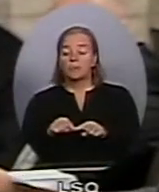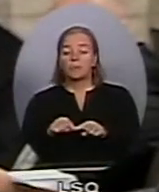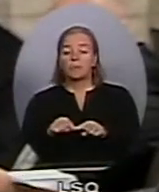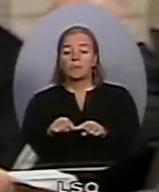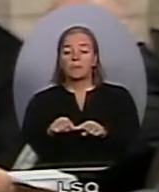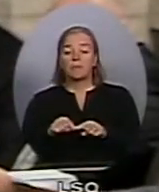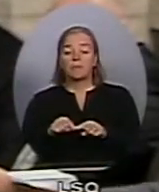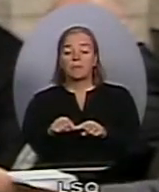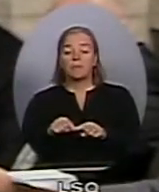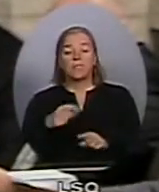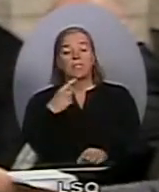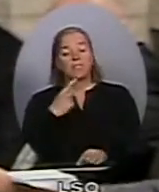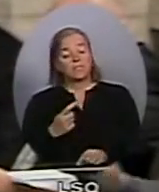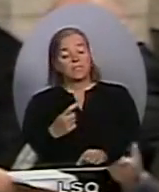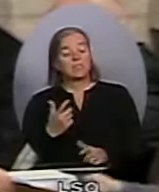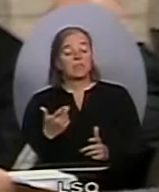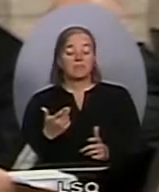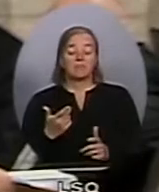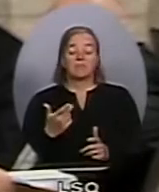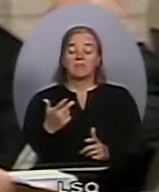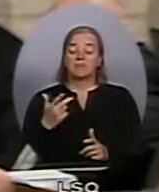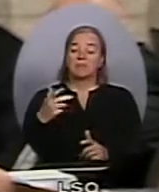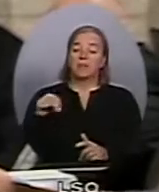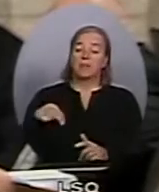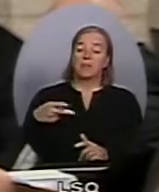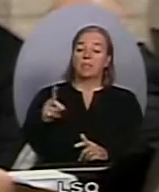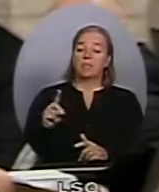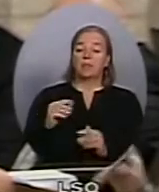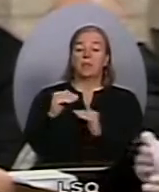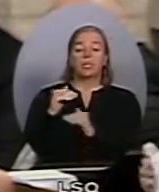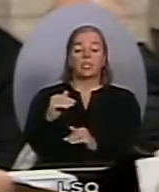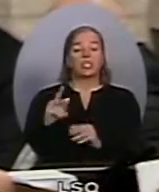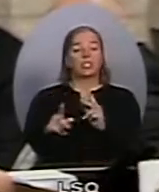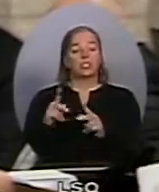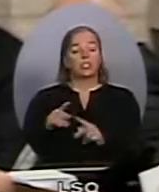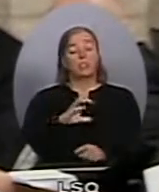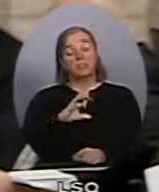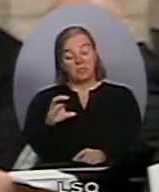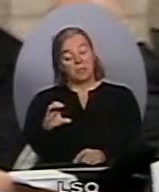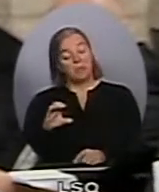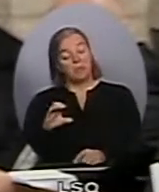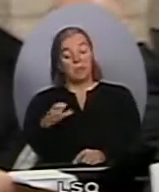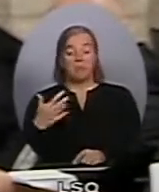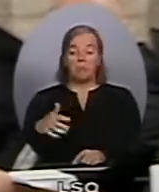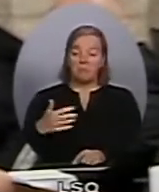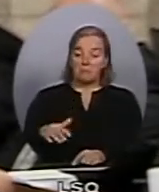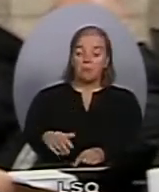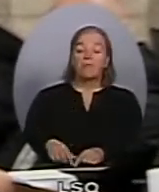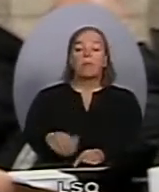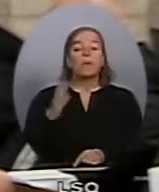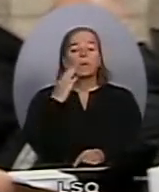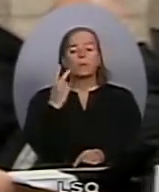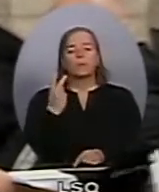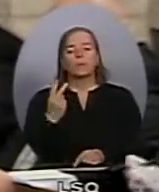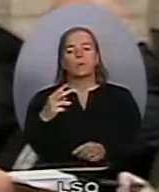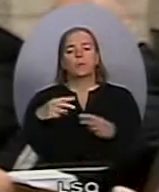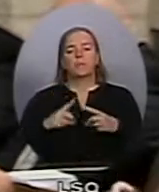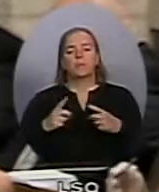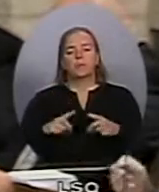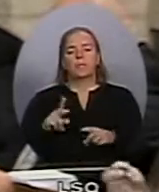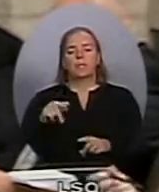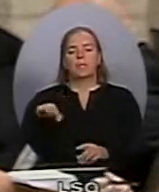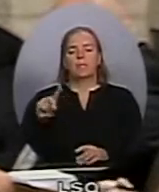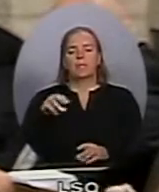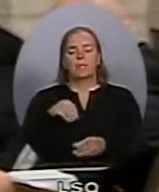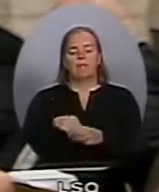defending taxpayers. Look, we know that there are two NDP members of Parliament who haven't filed